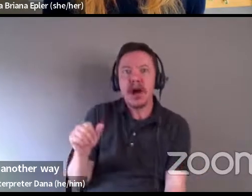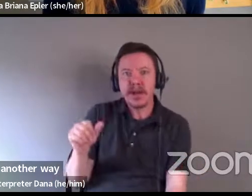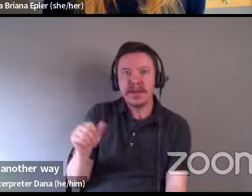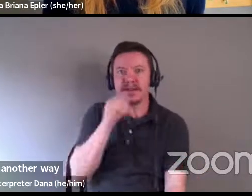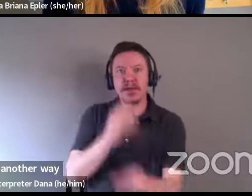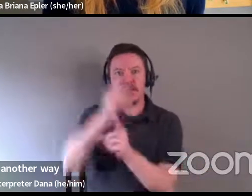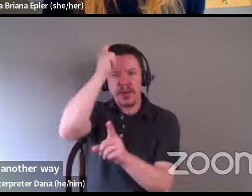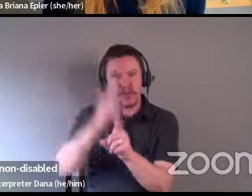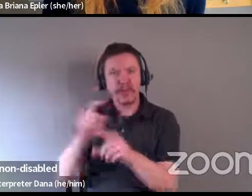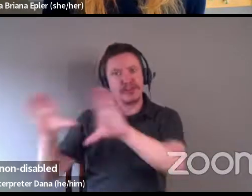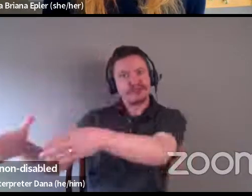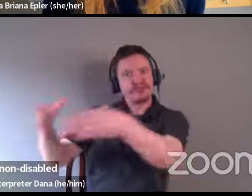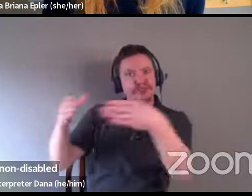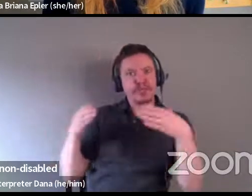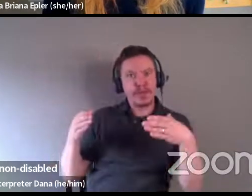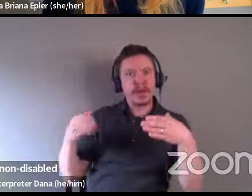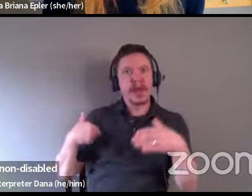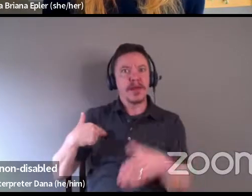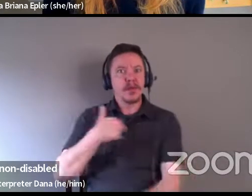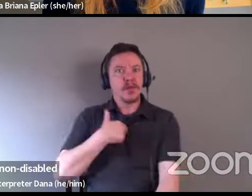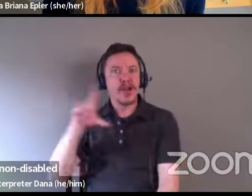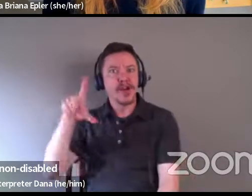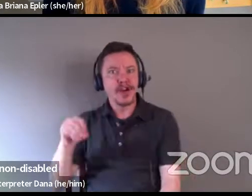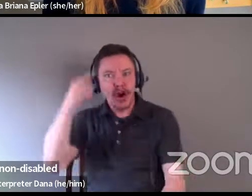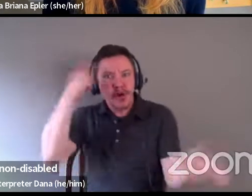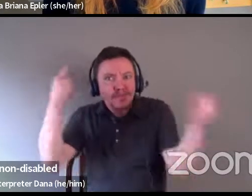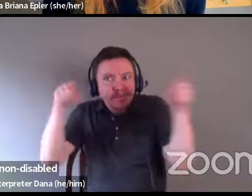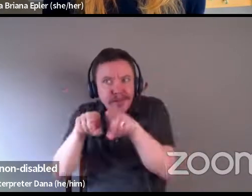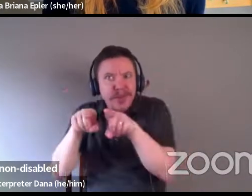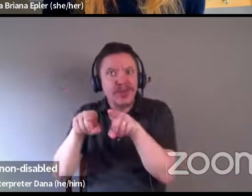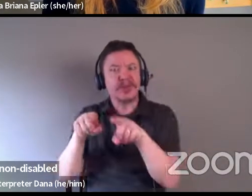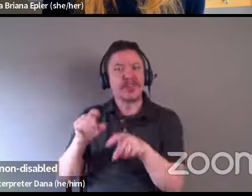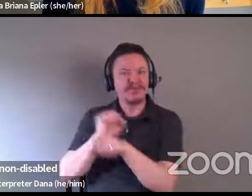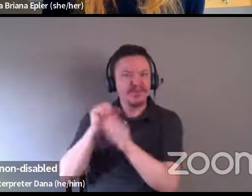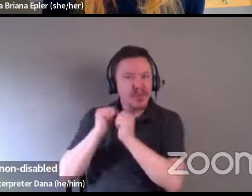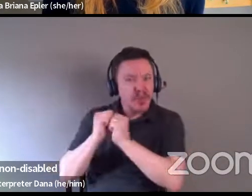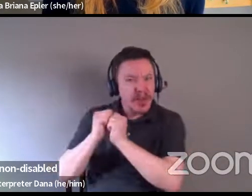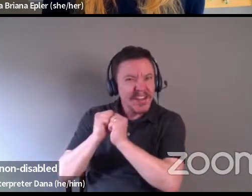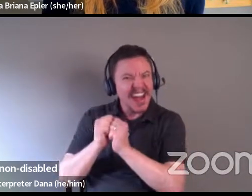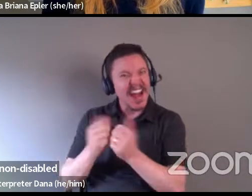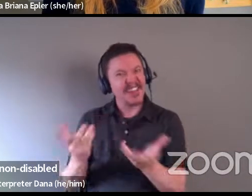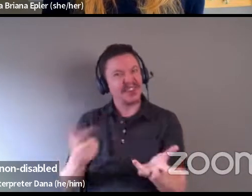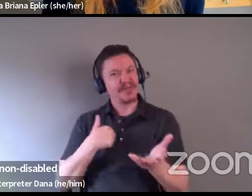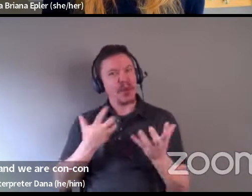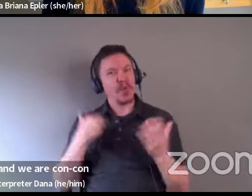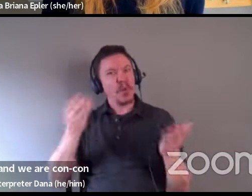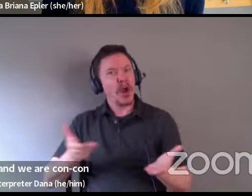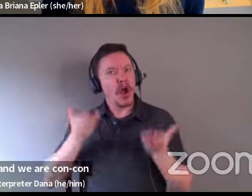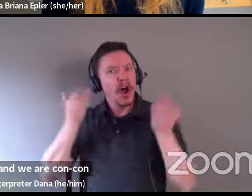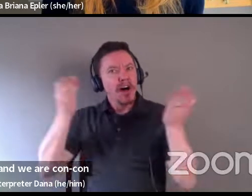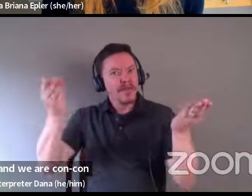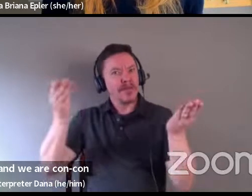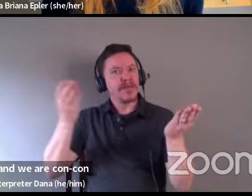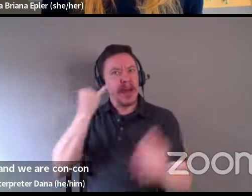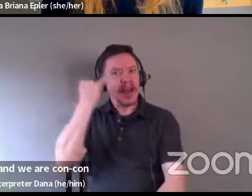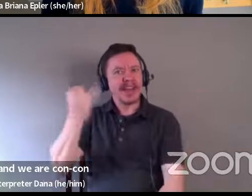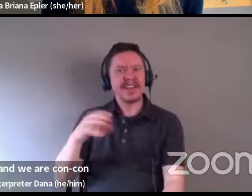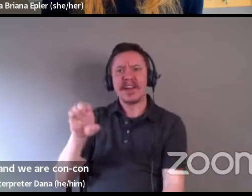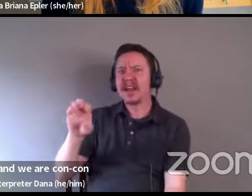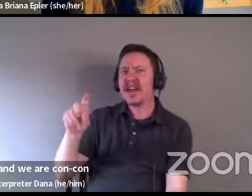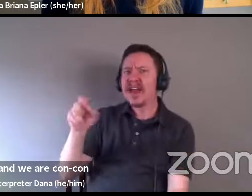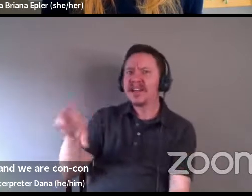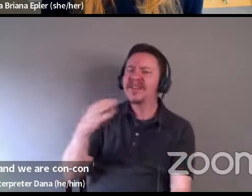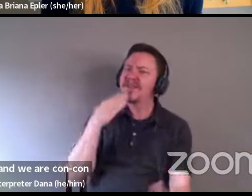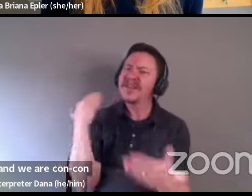me, and that we are co-conspirators. So I just want to offer that. And I think, Eleanor, thank you so much